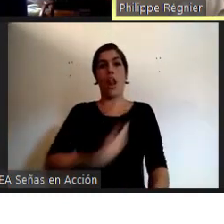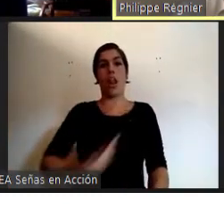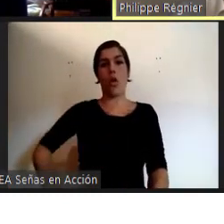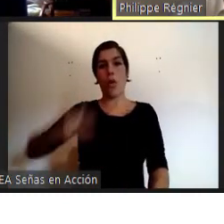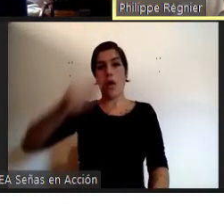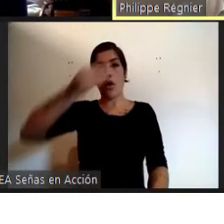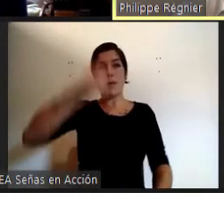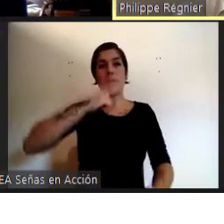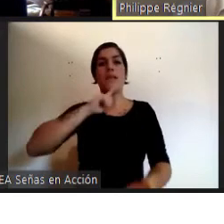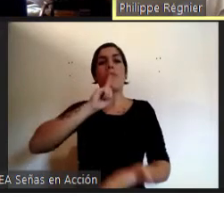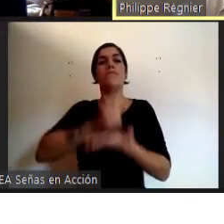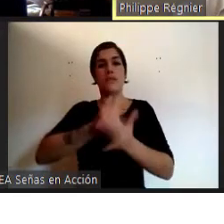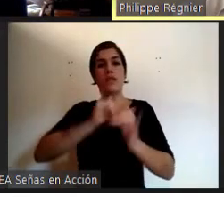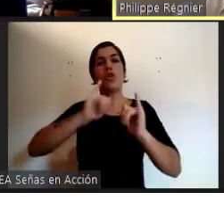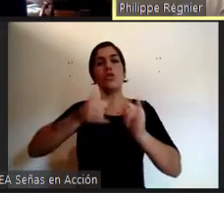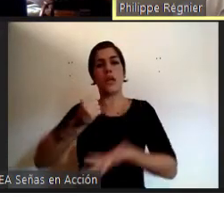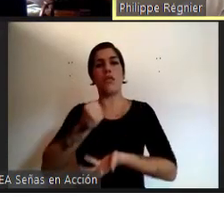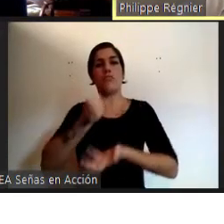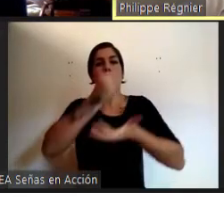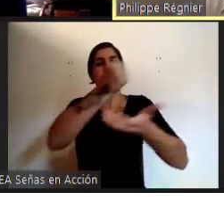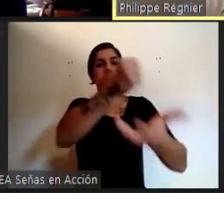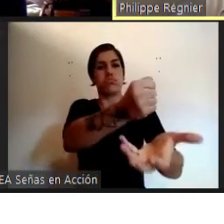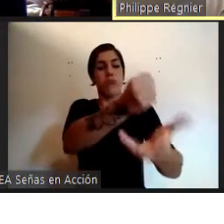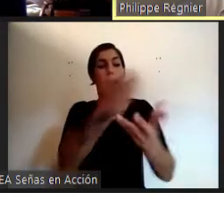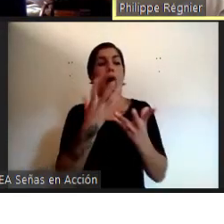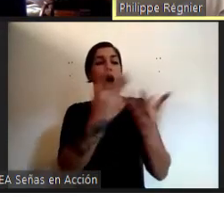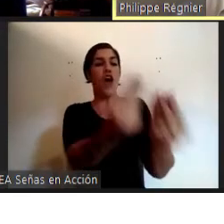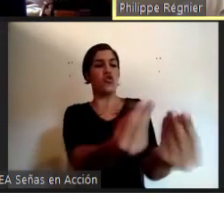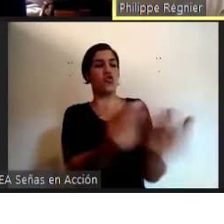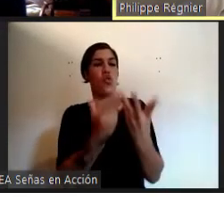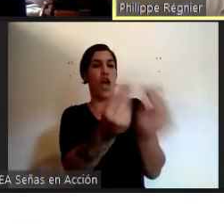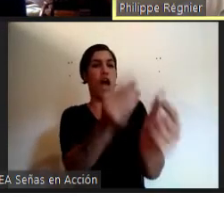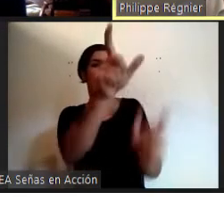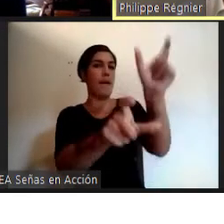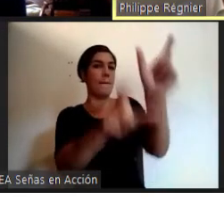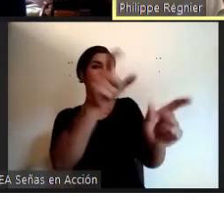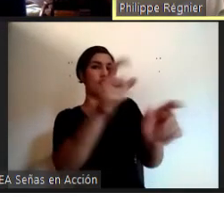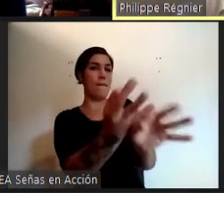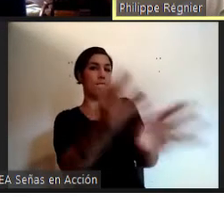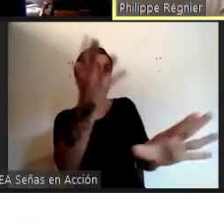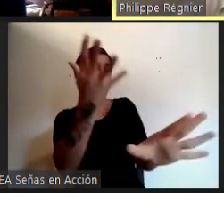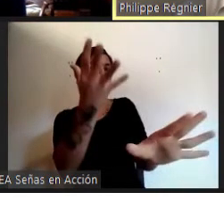Also having a look at the local scene.